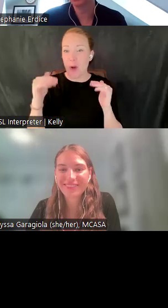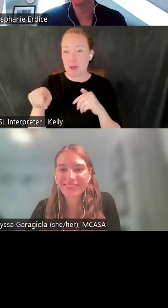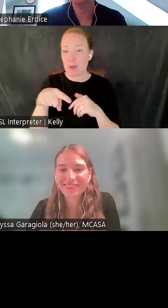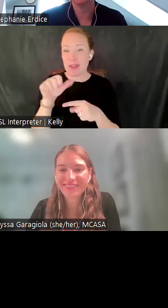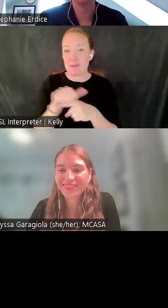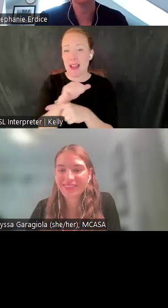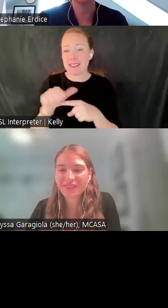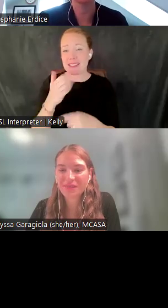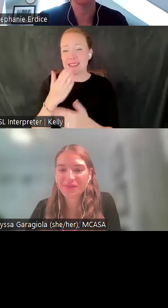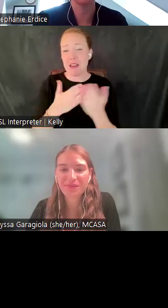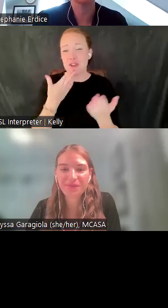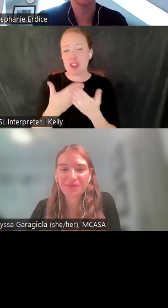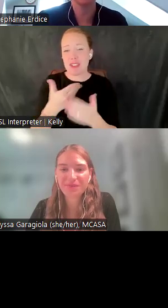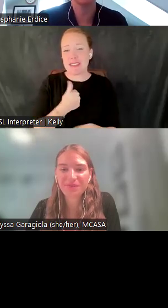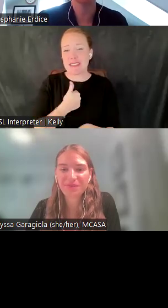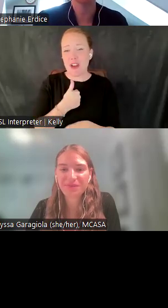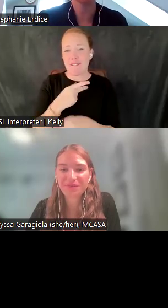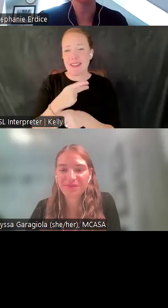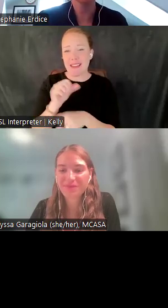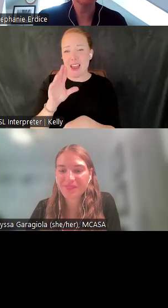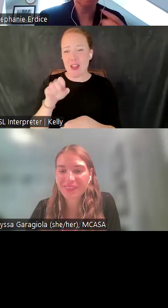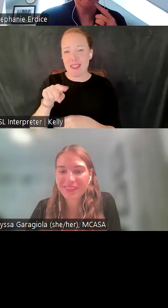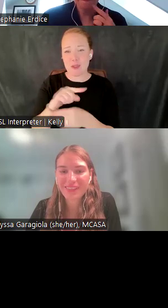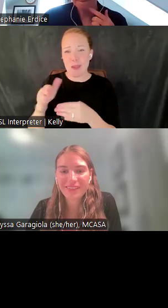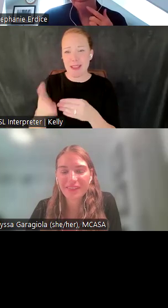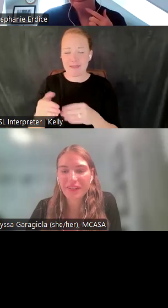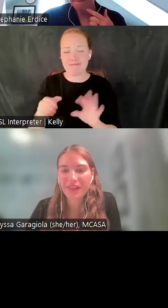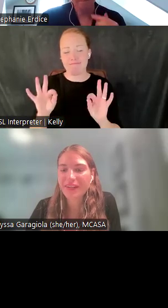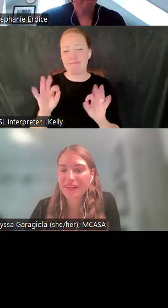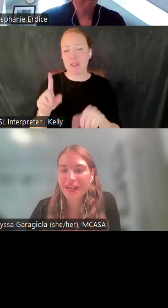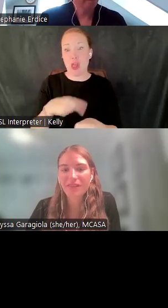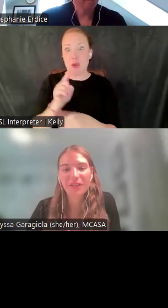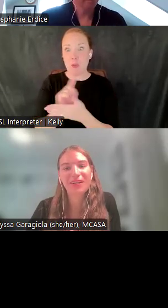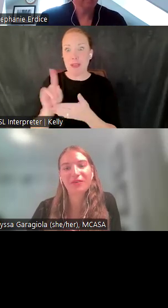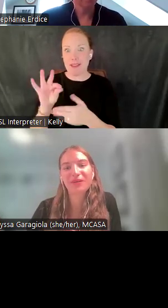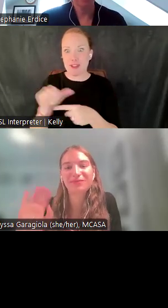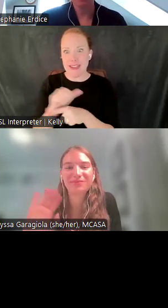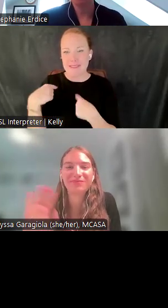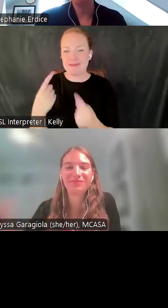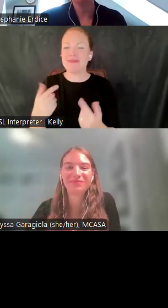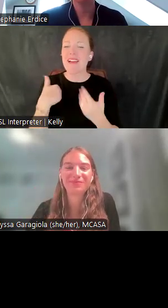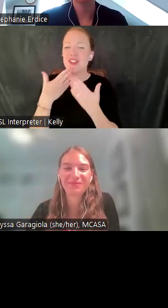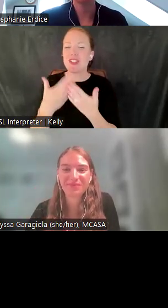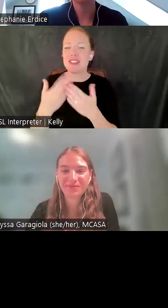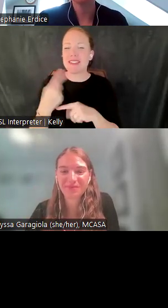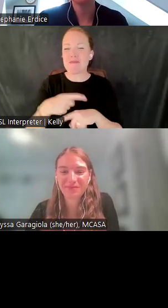good self-care this weekend after this long week of training. All right. Have a good one, everyone.